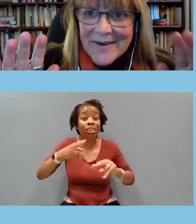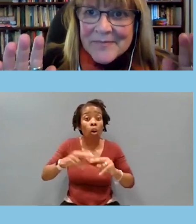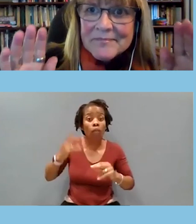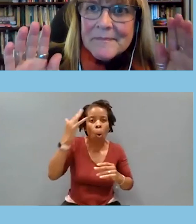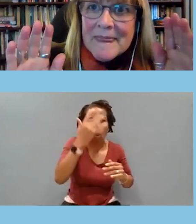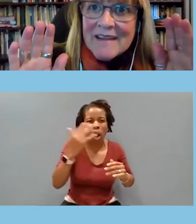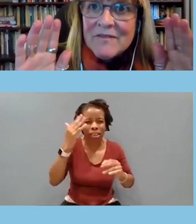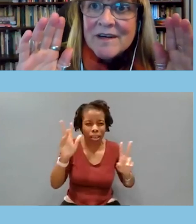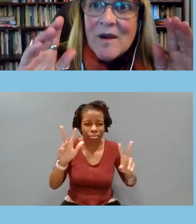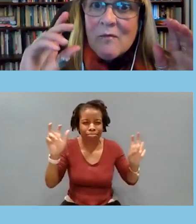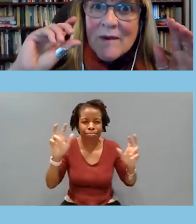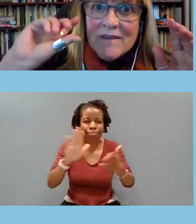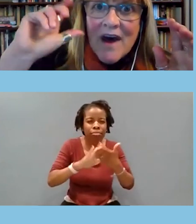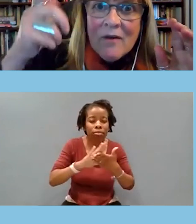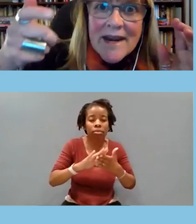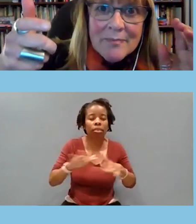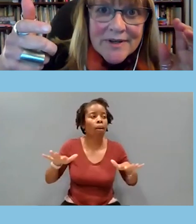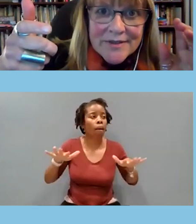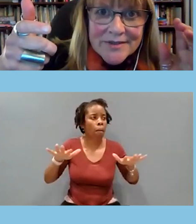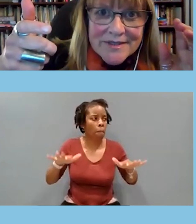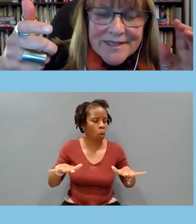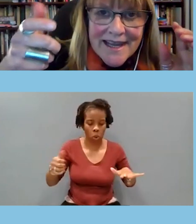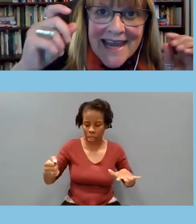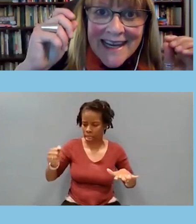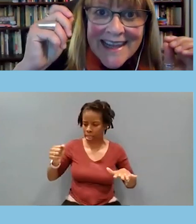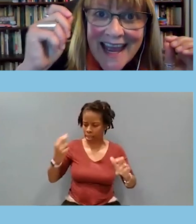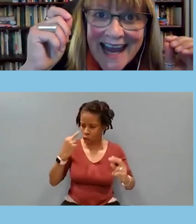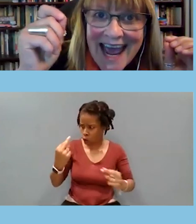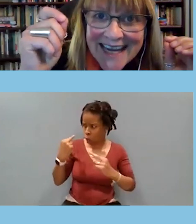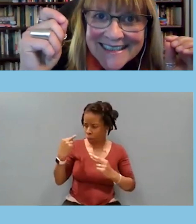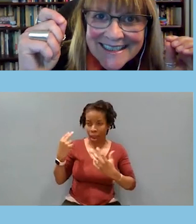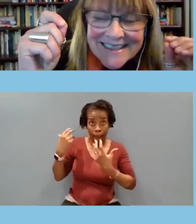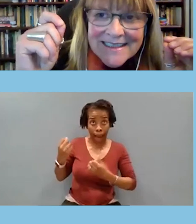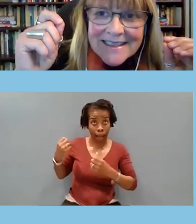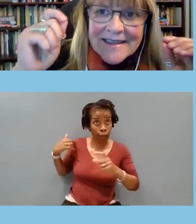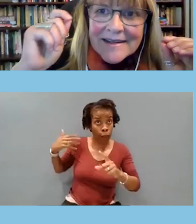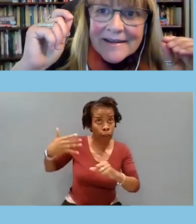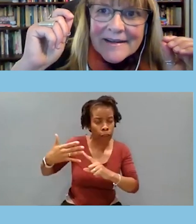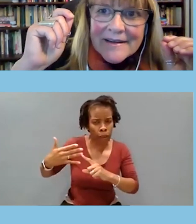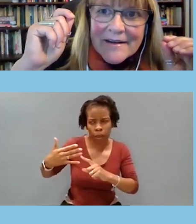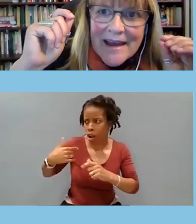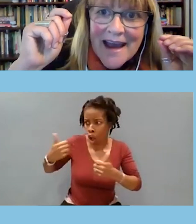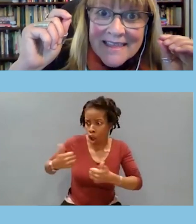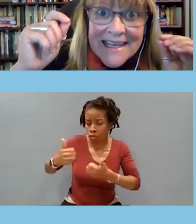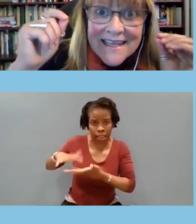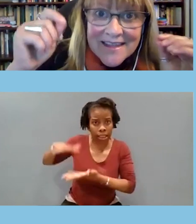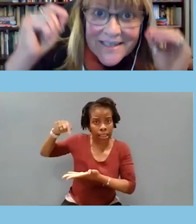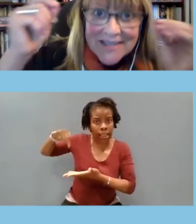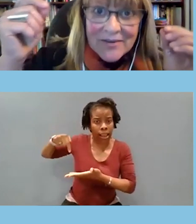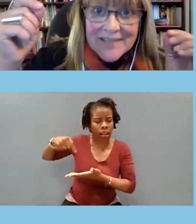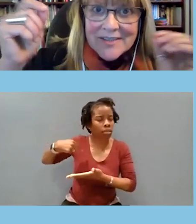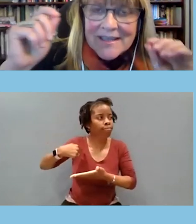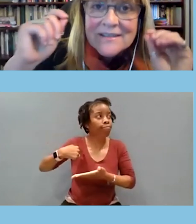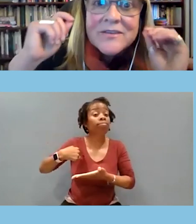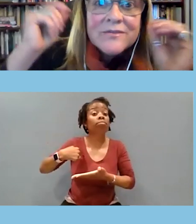down, and figure out what we've already produced. And in that act, I think there